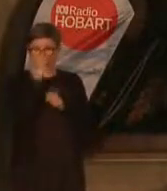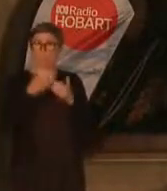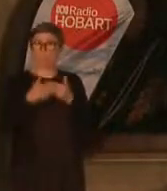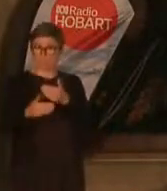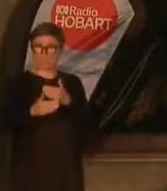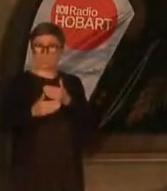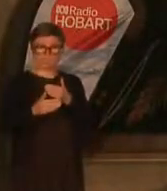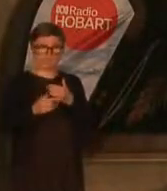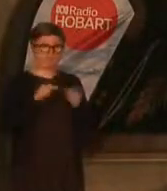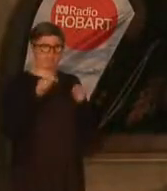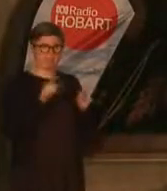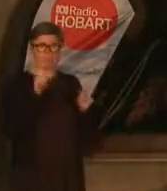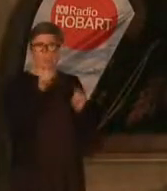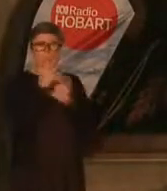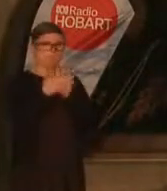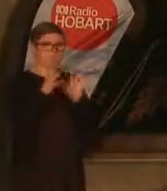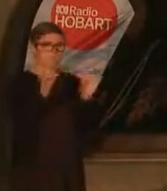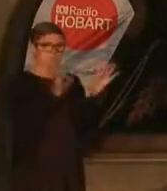So that's science.